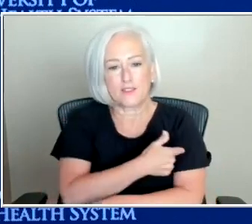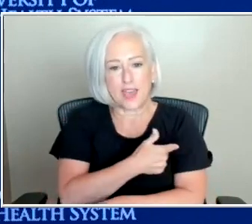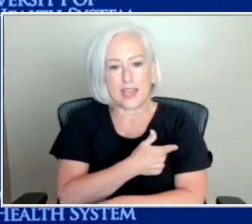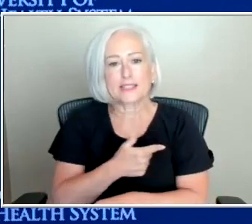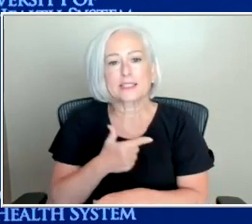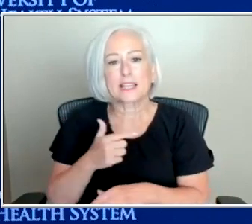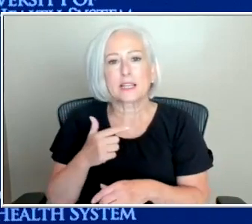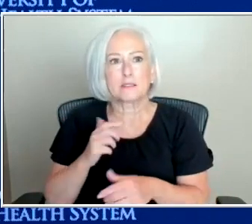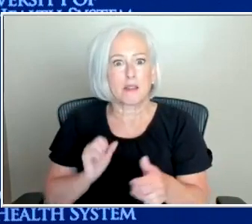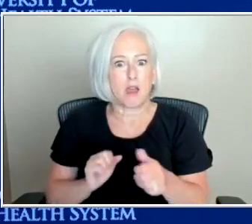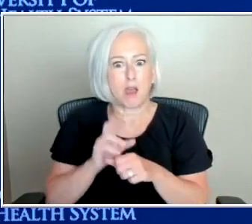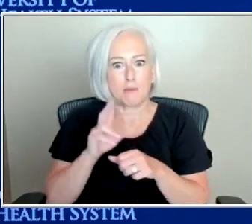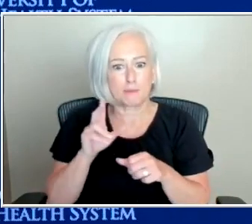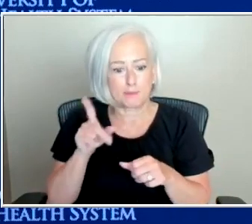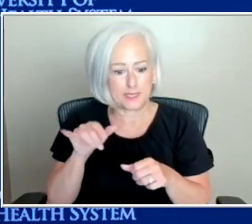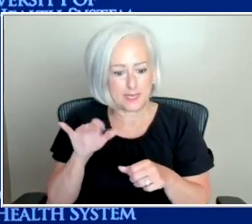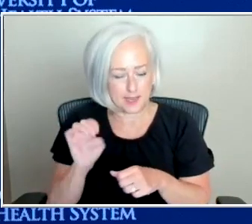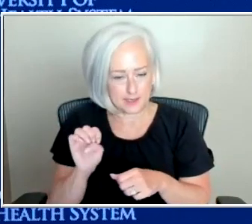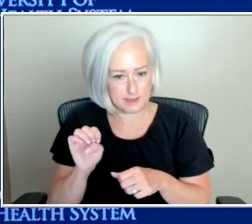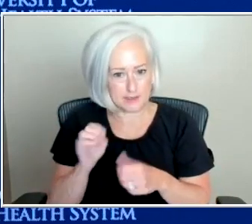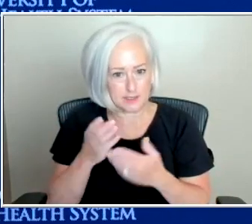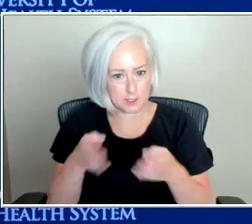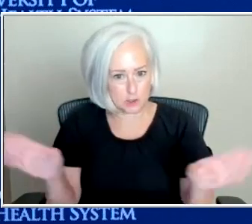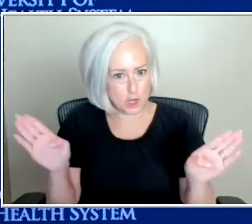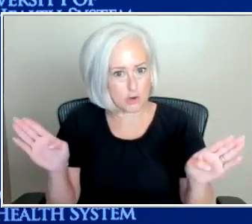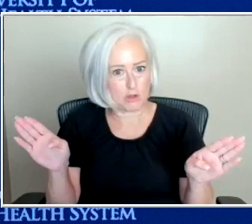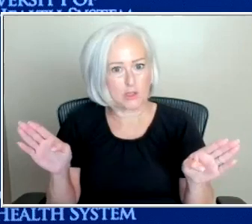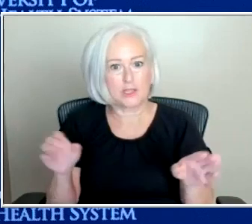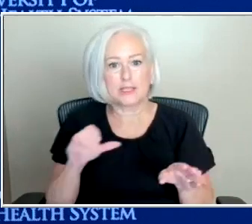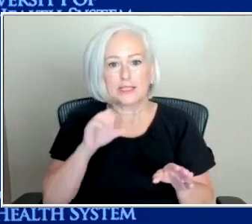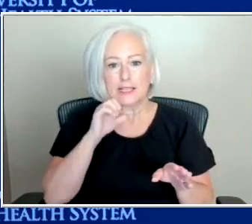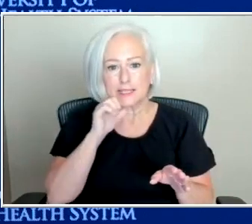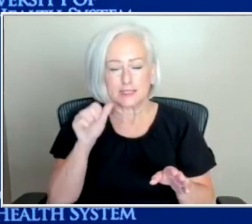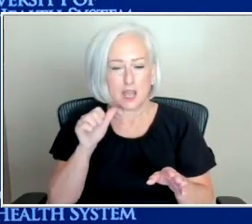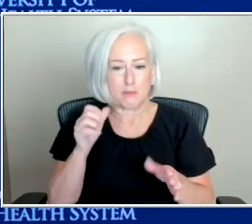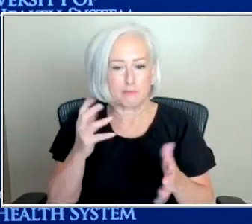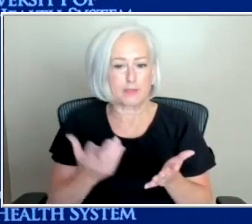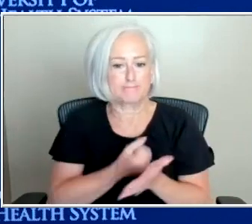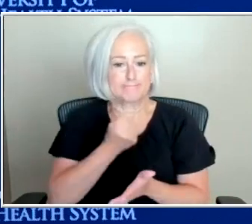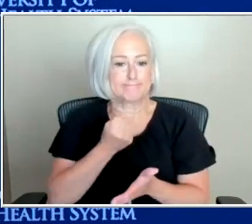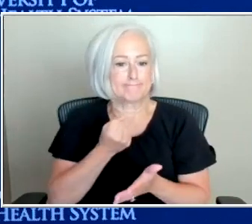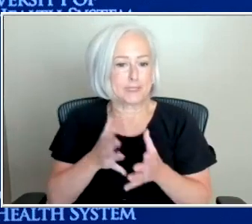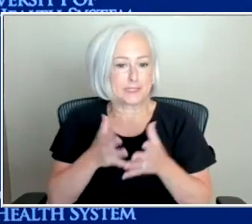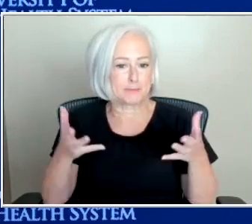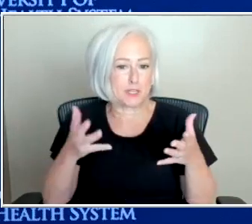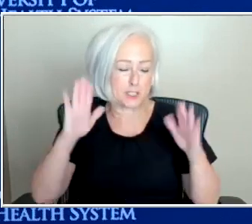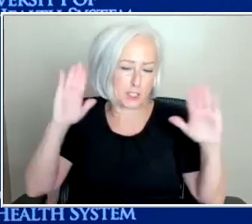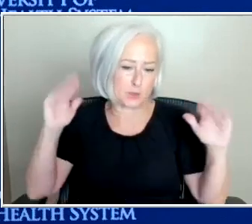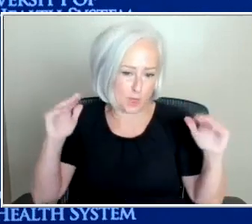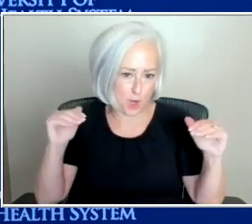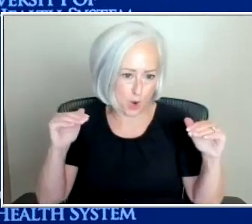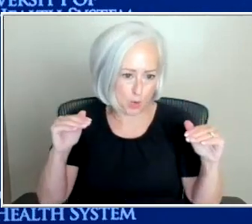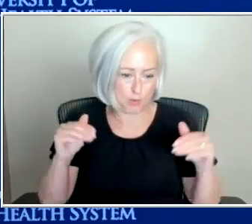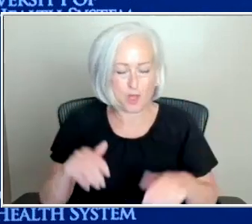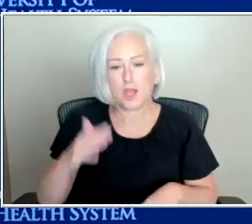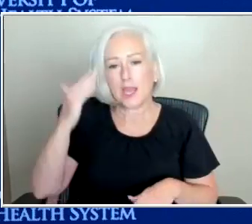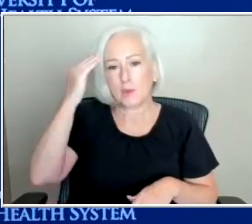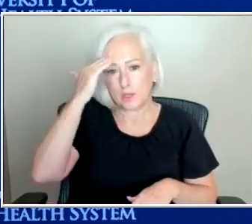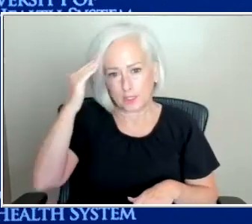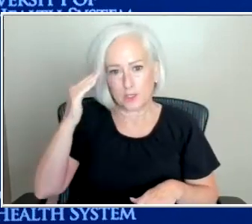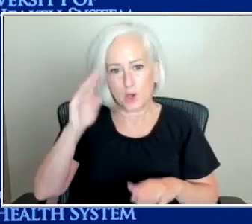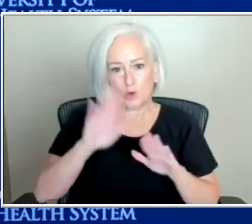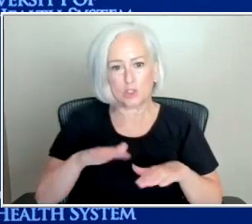general has not been as optimal as we had hoped. And we also know that childhood vaccination rates are going down.